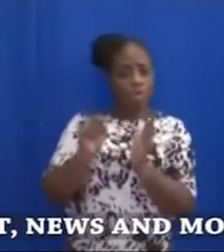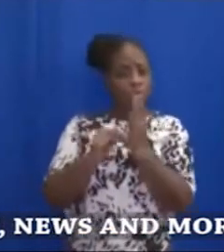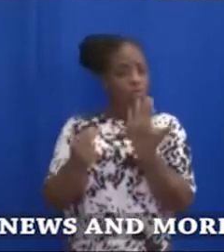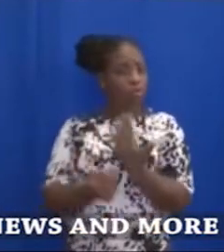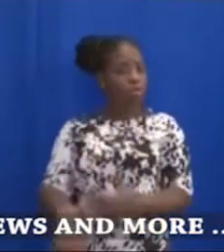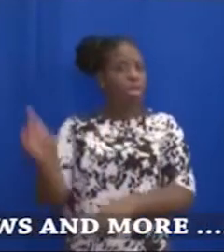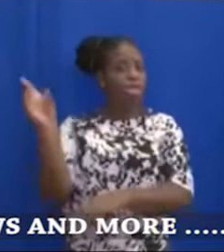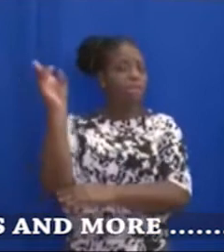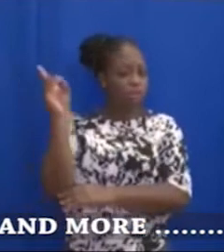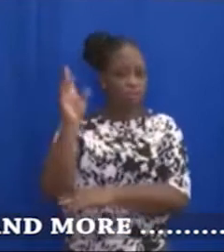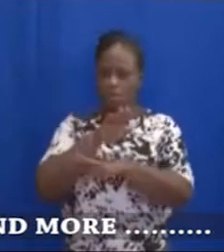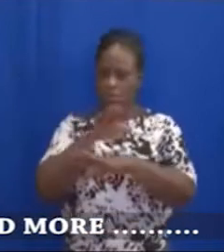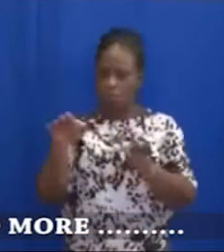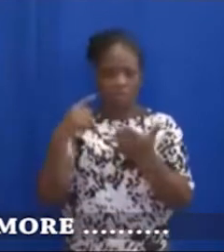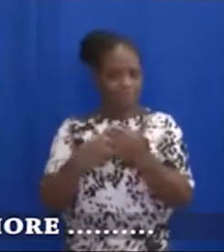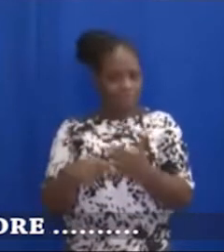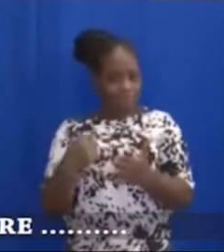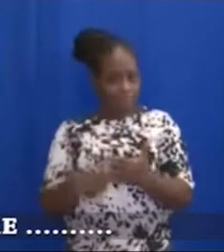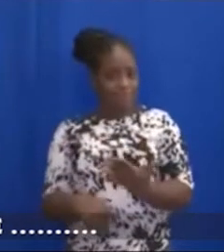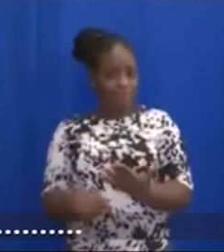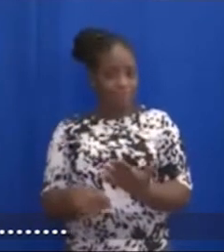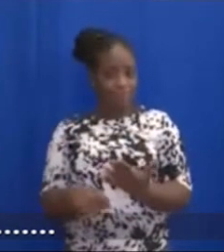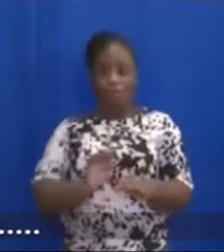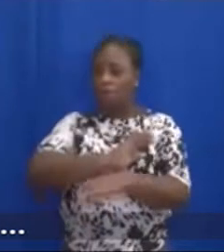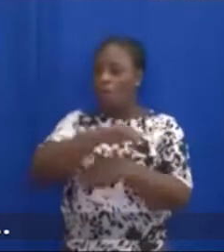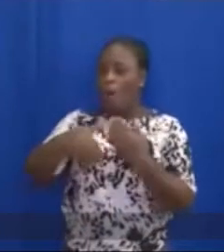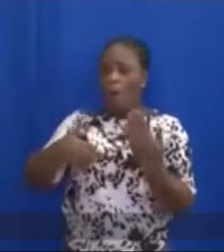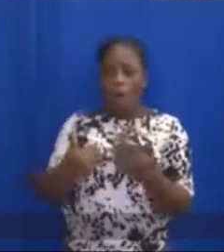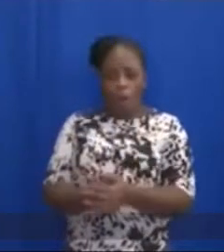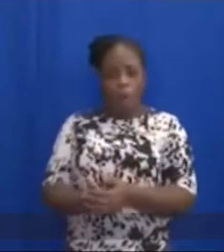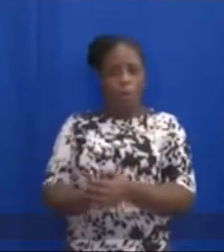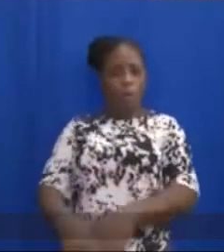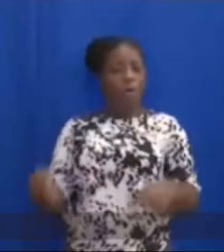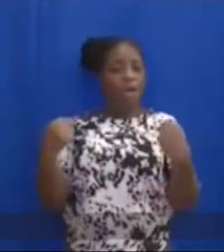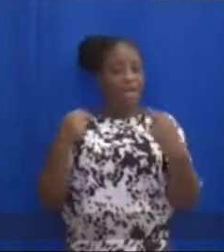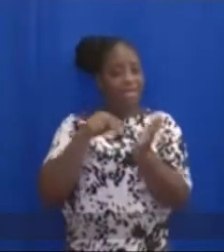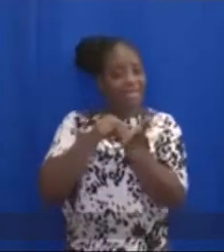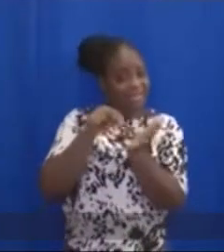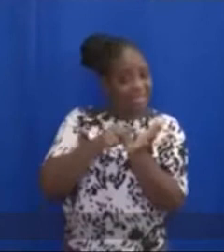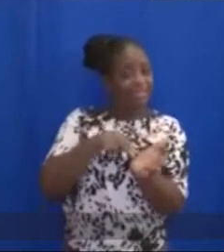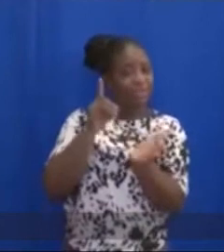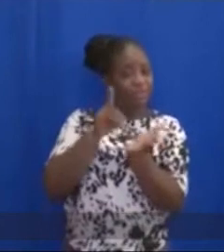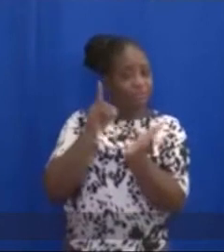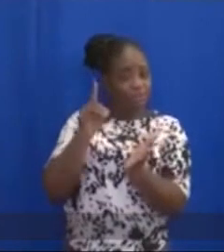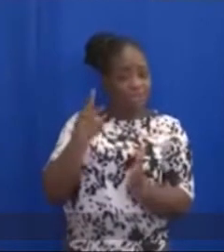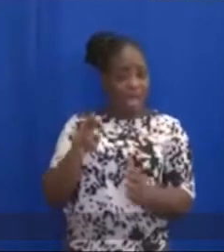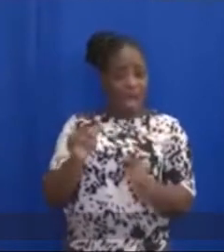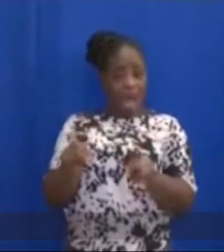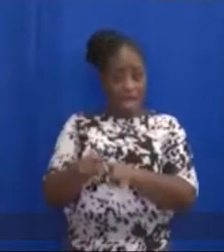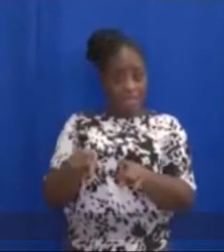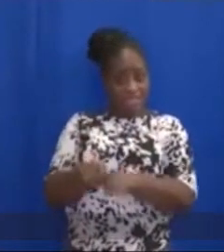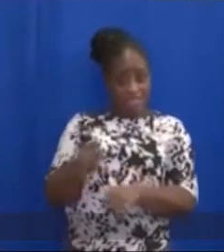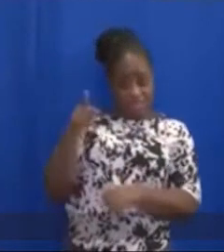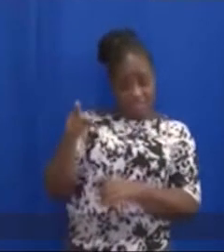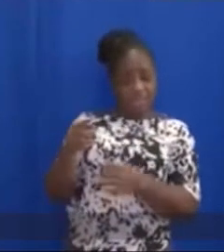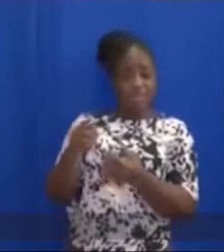Again, all frontline health workers, as defined by the Ministry of Health, will continue to receive the